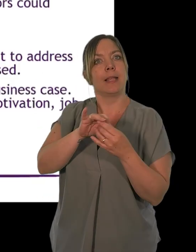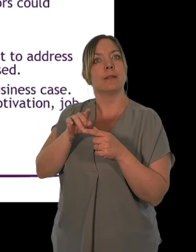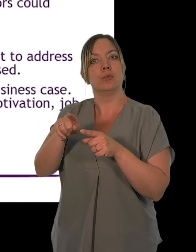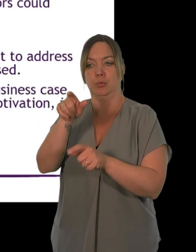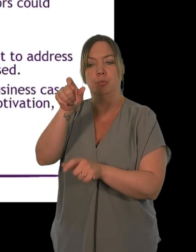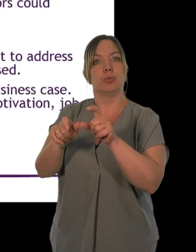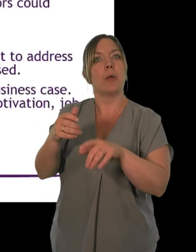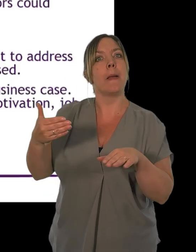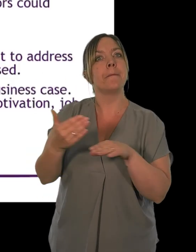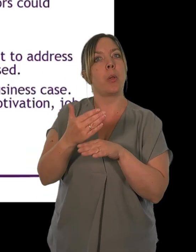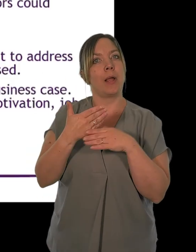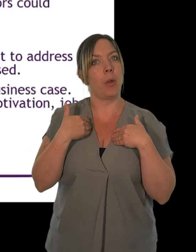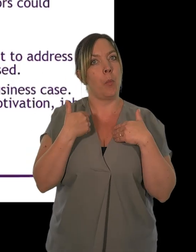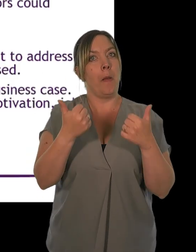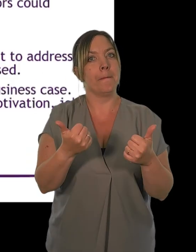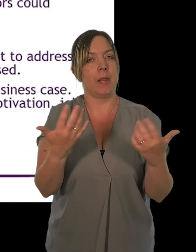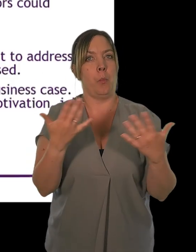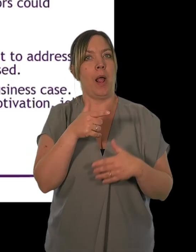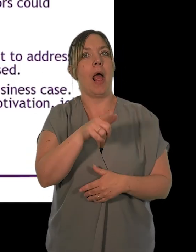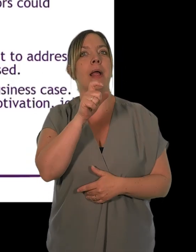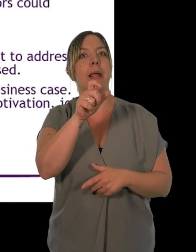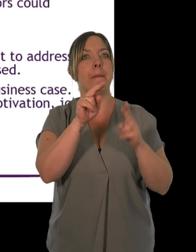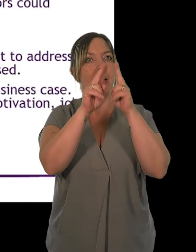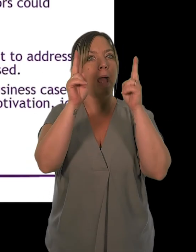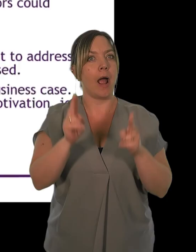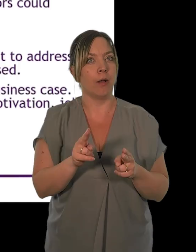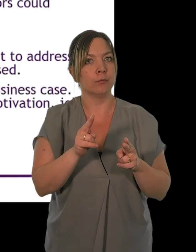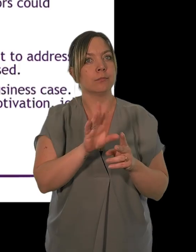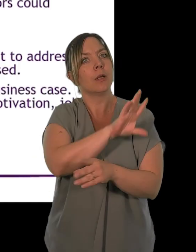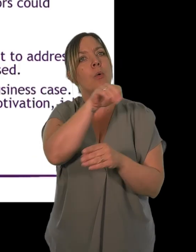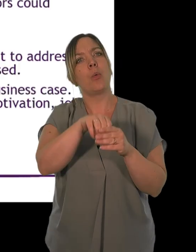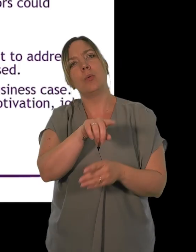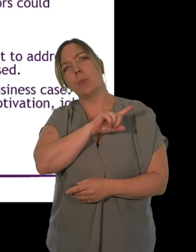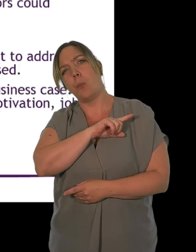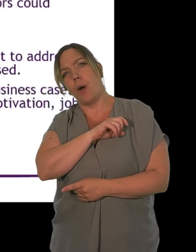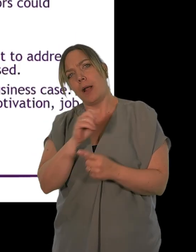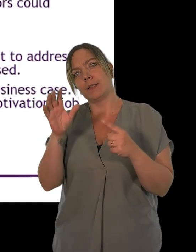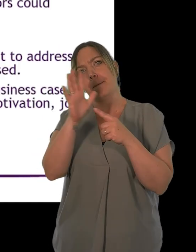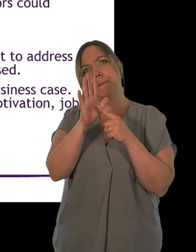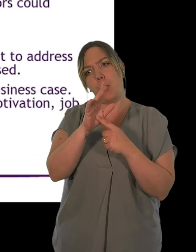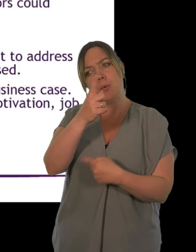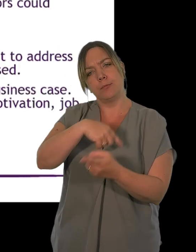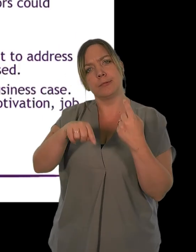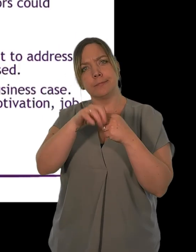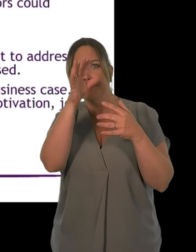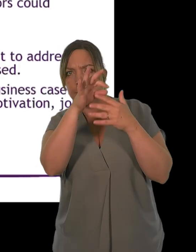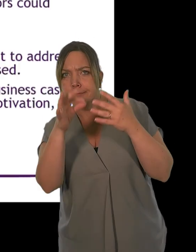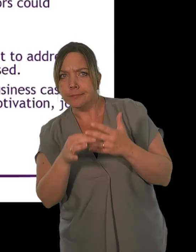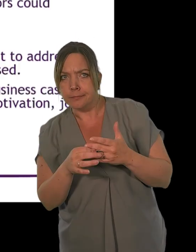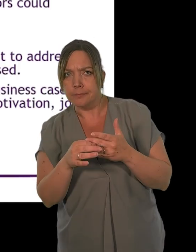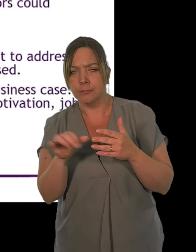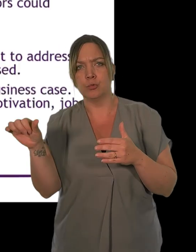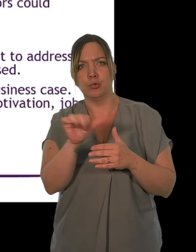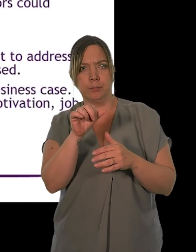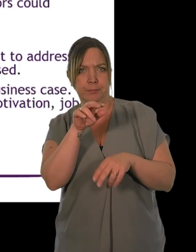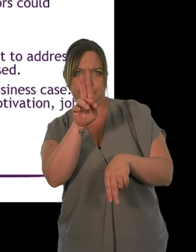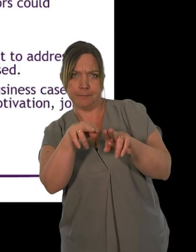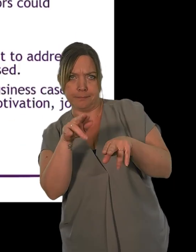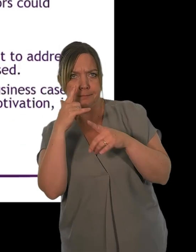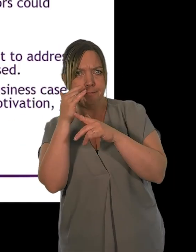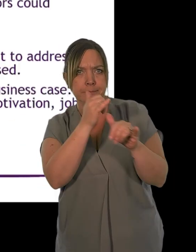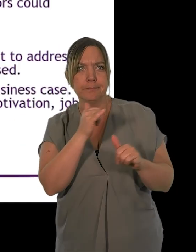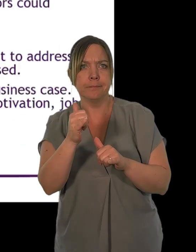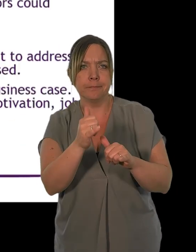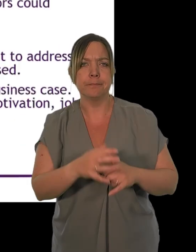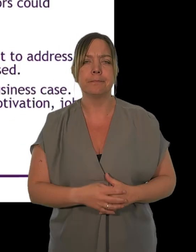When assessing, you should evaluate or judge the importance of an issue and use available information to make a reasoned